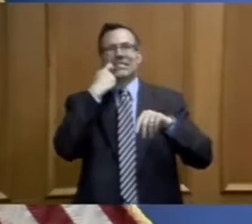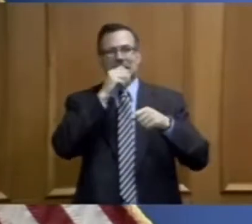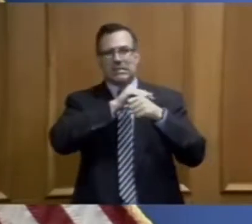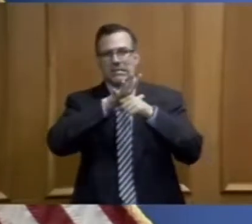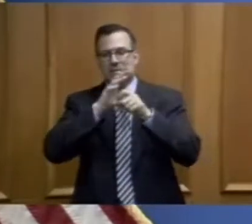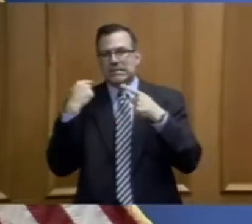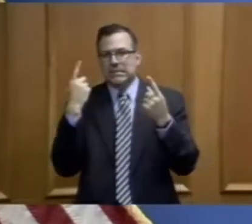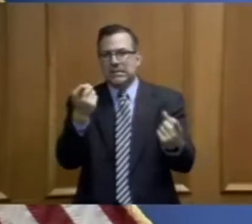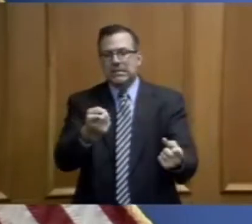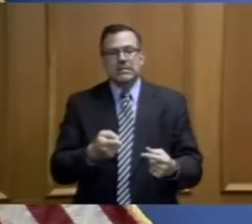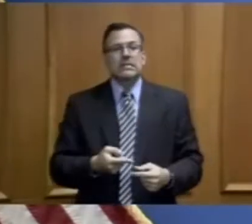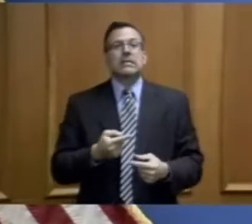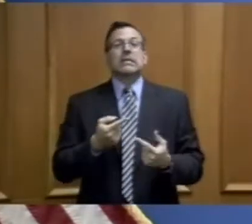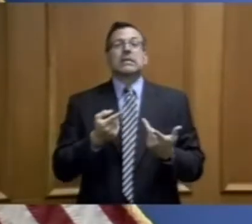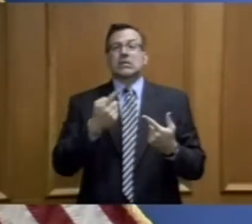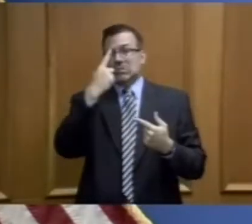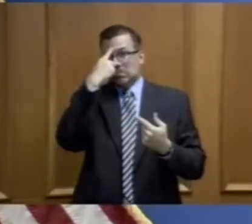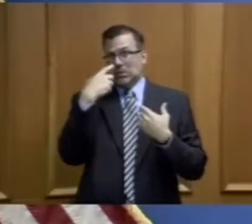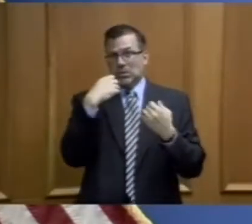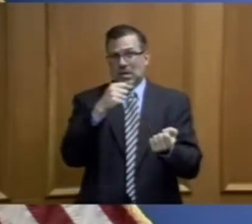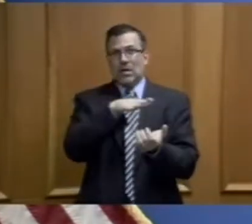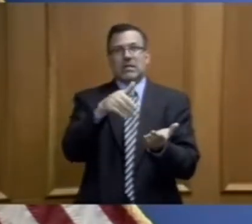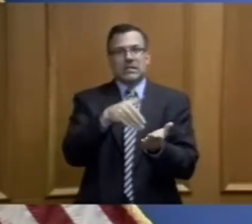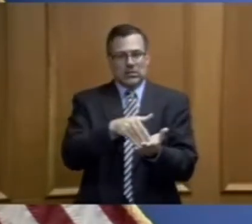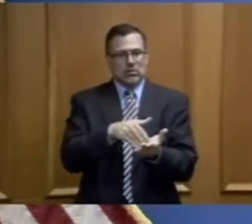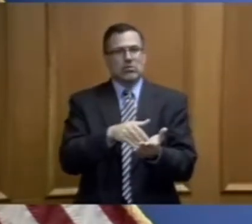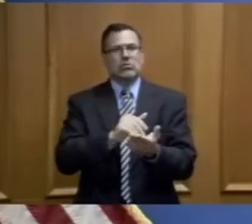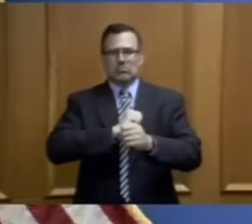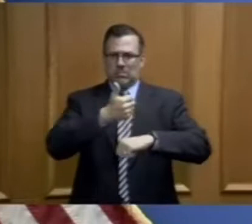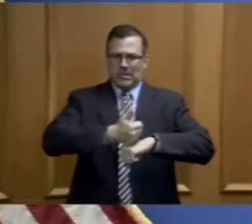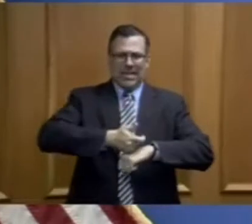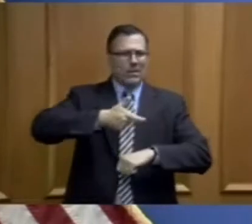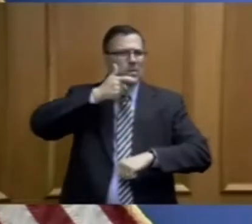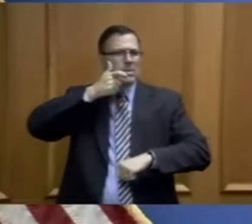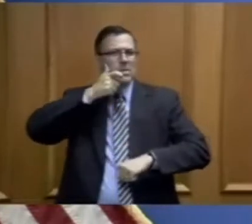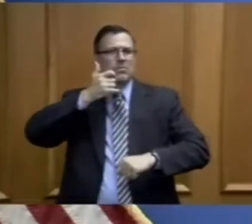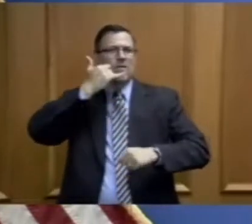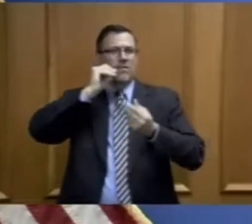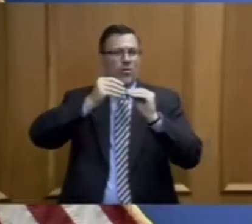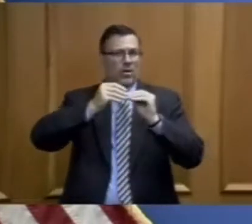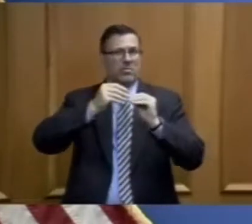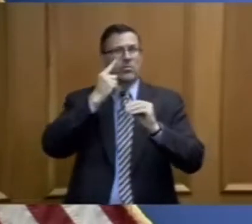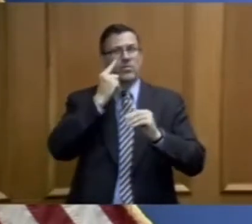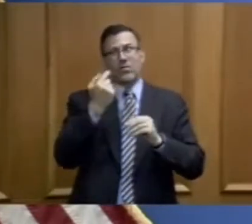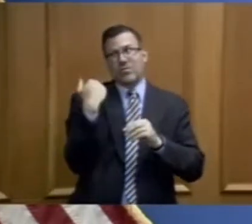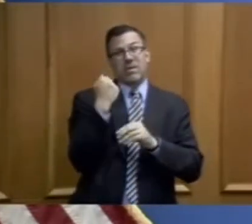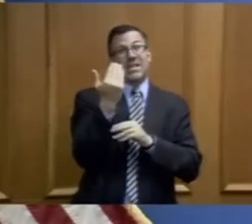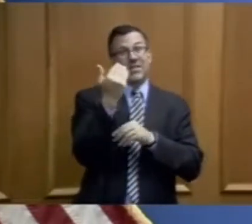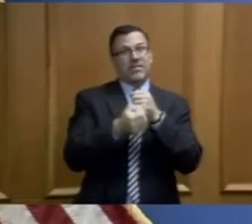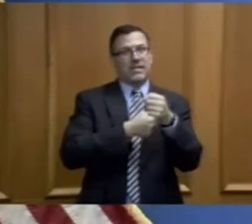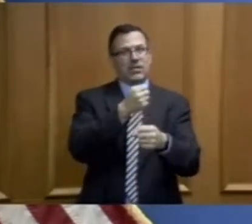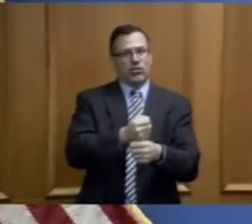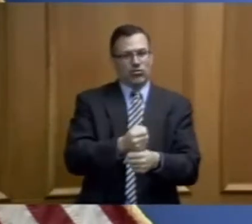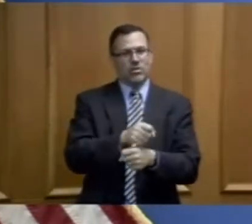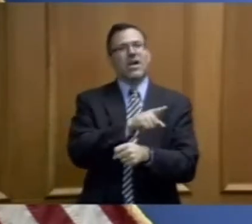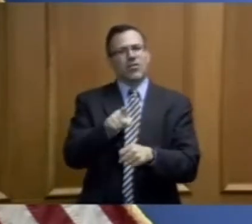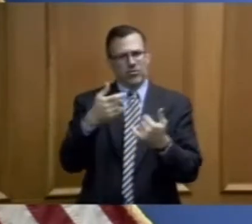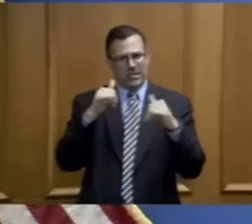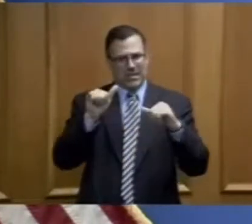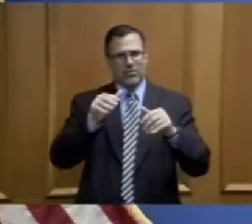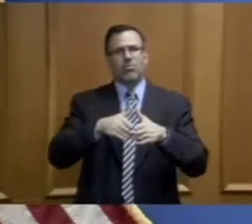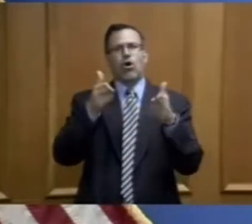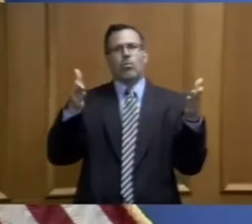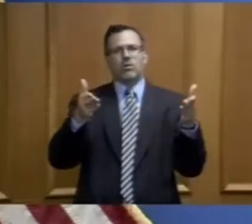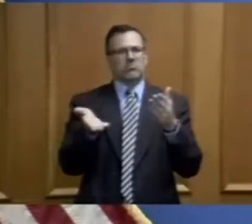behavioral health centers across this state have been manning crisis lines for the last almost 15 years, and they're available 24/7. You